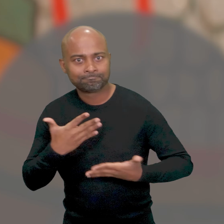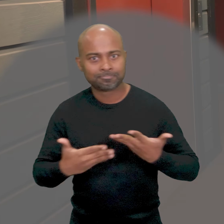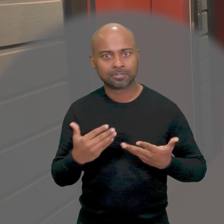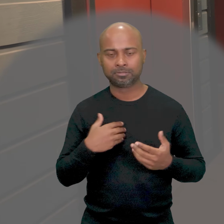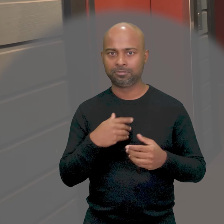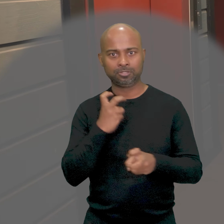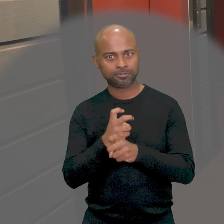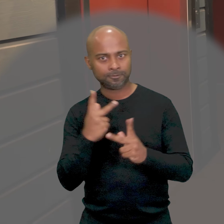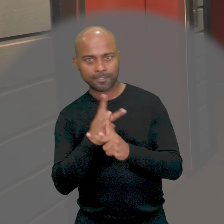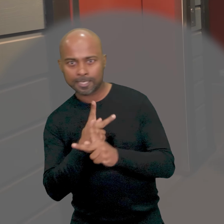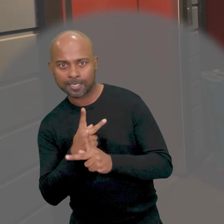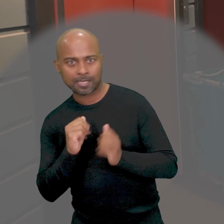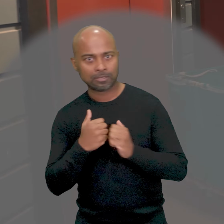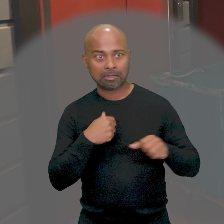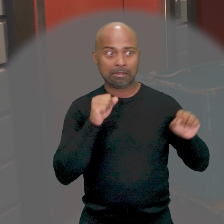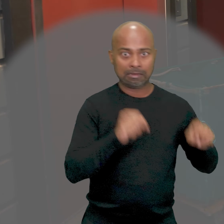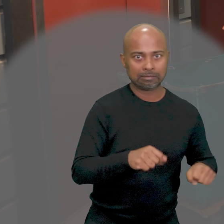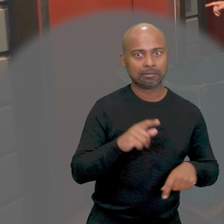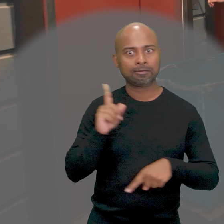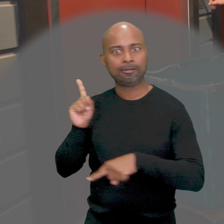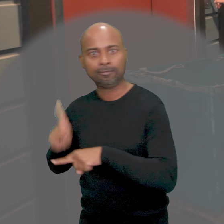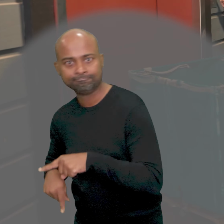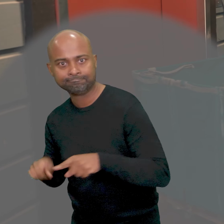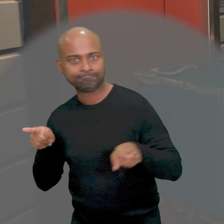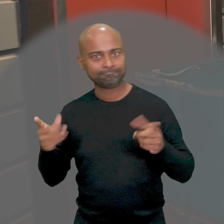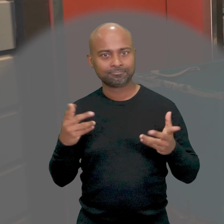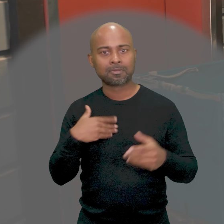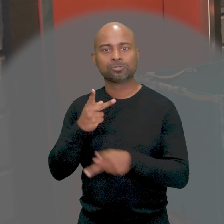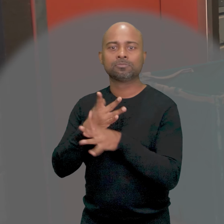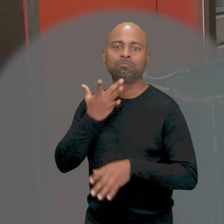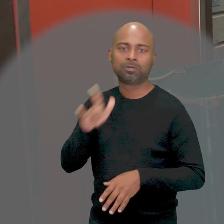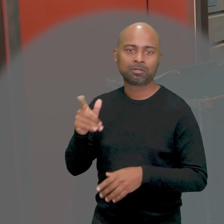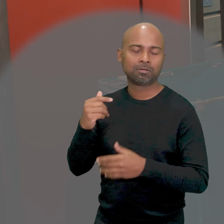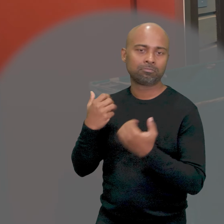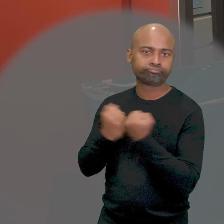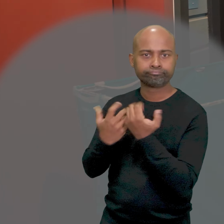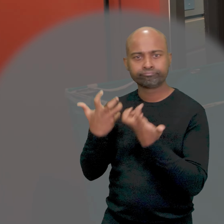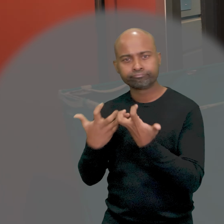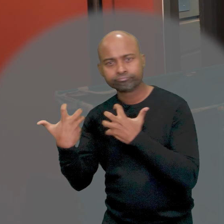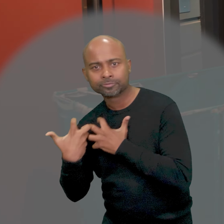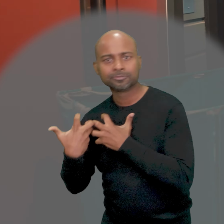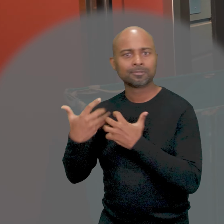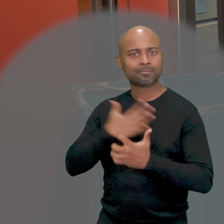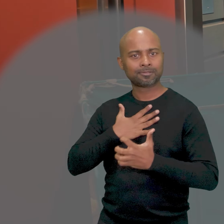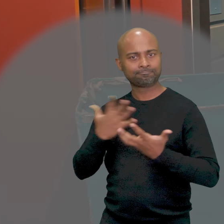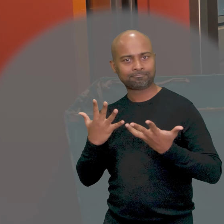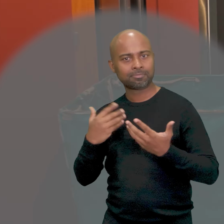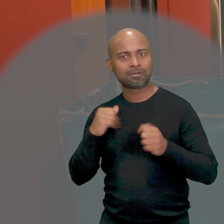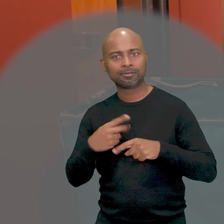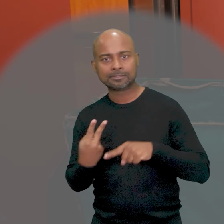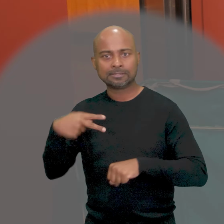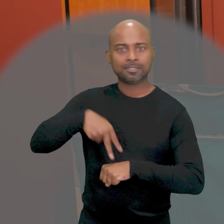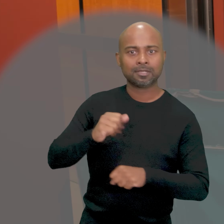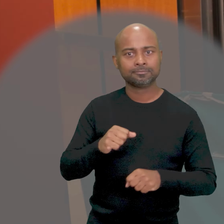do. It was hard to figure out what I could do and what I couldn't do. My supervisor was very accommodating. I'm able to be I can't do that. I